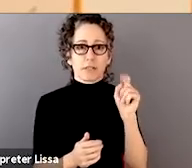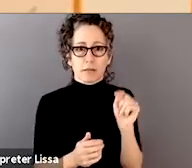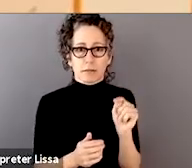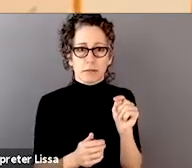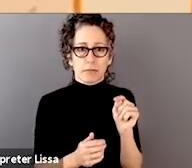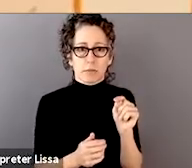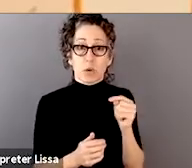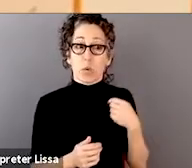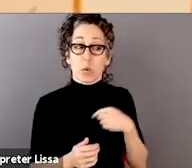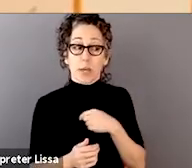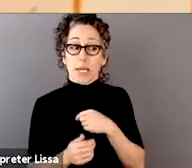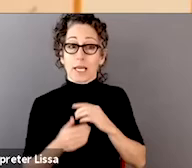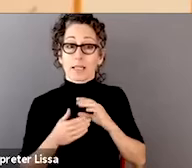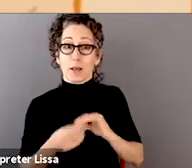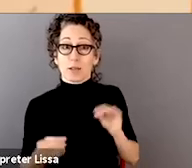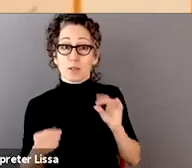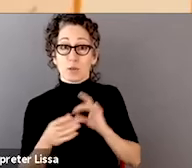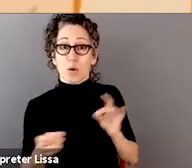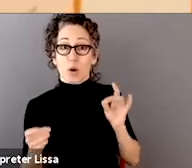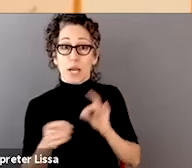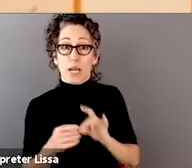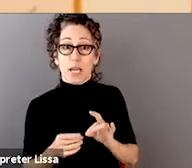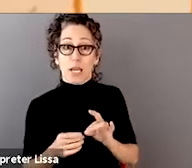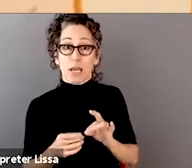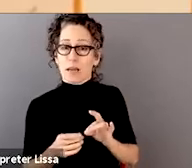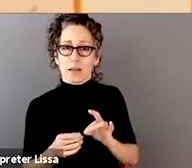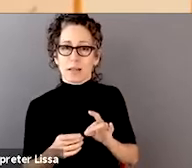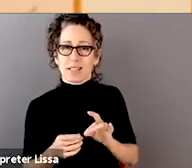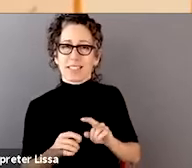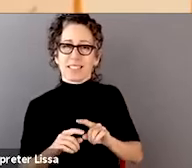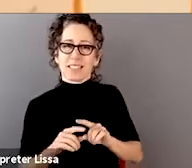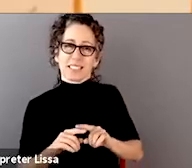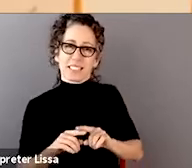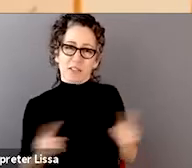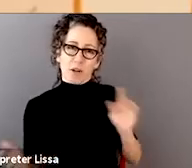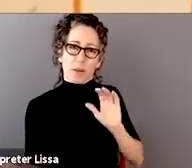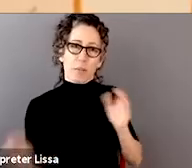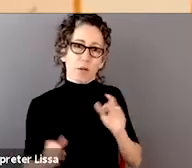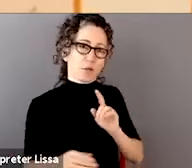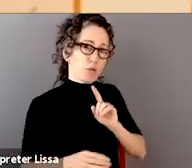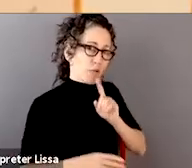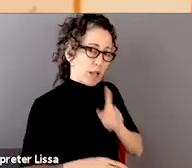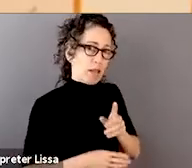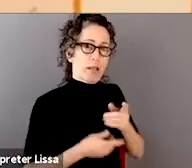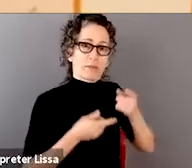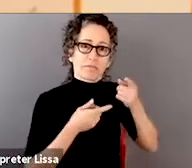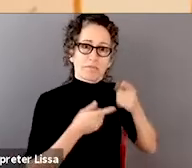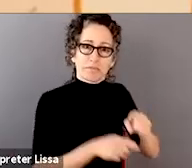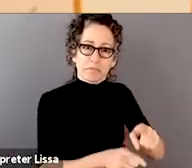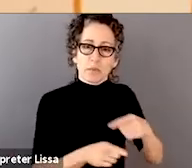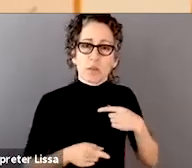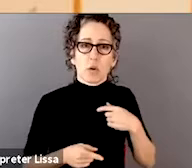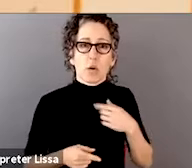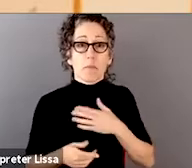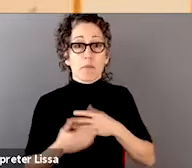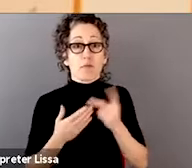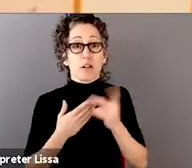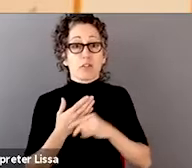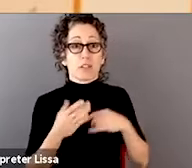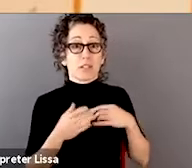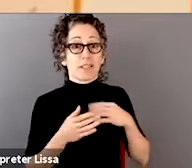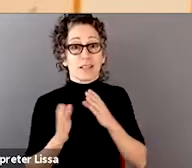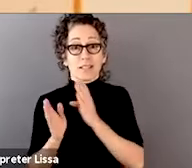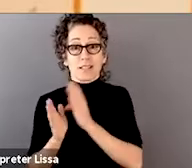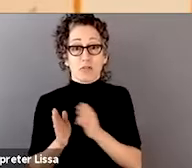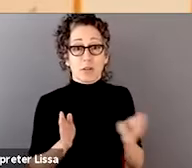differently than how it actually happened. And so I am involved in a series of projects that try to look at the sort of